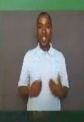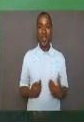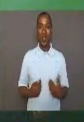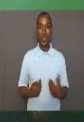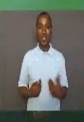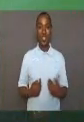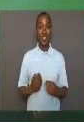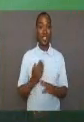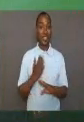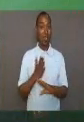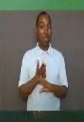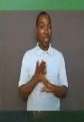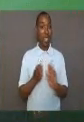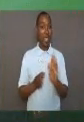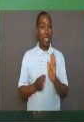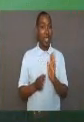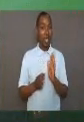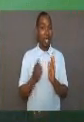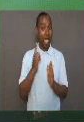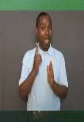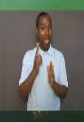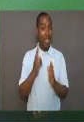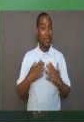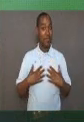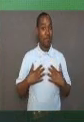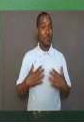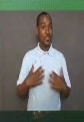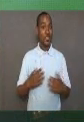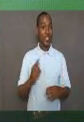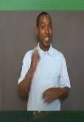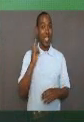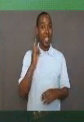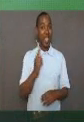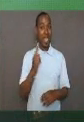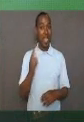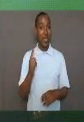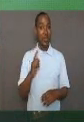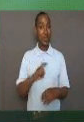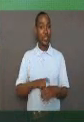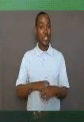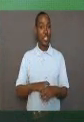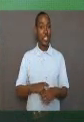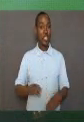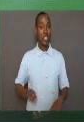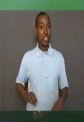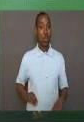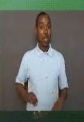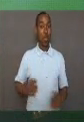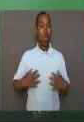Make sure to count 1 breath every time the stomach or